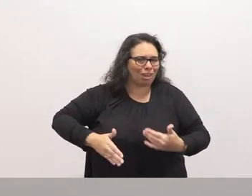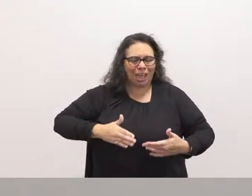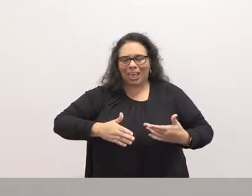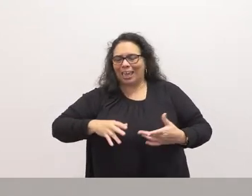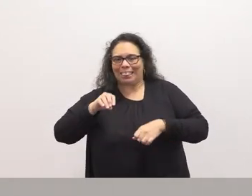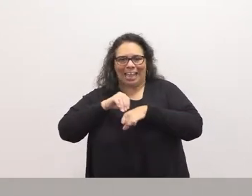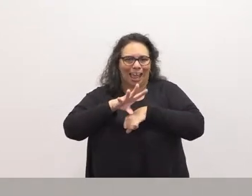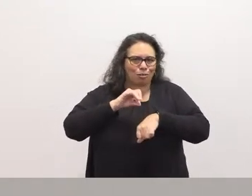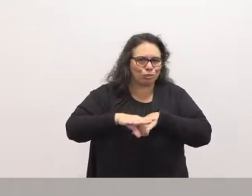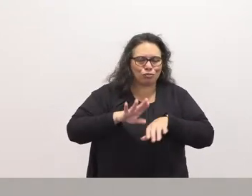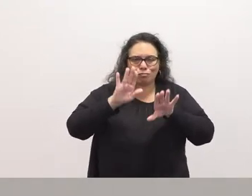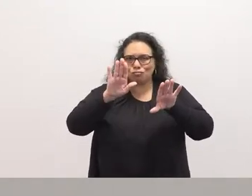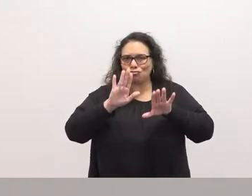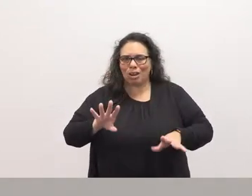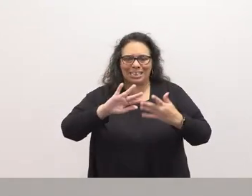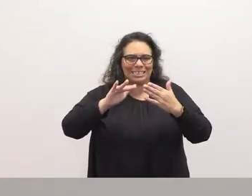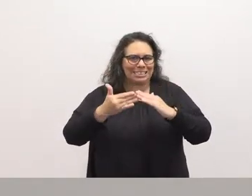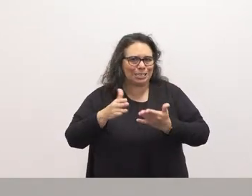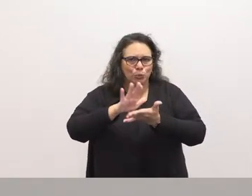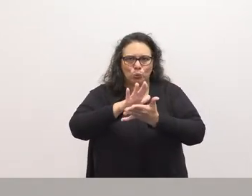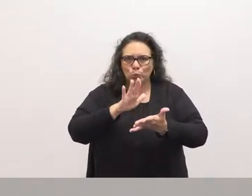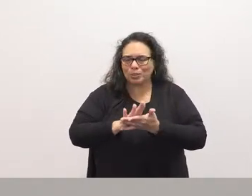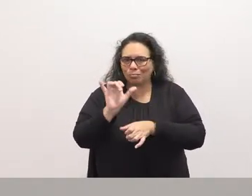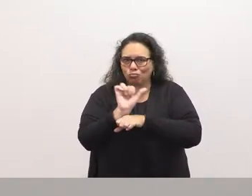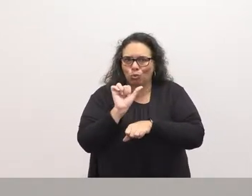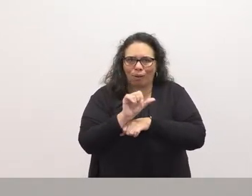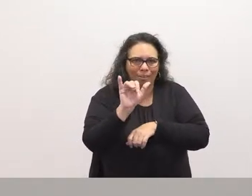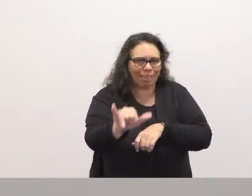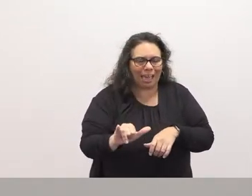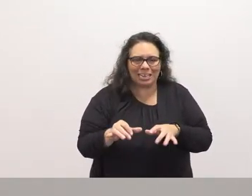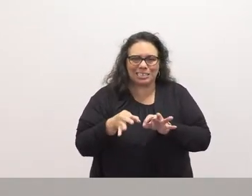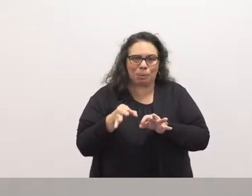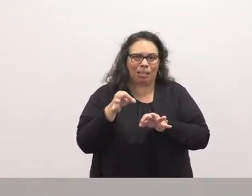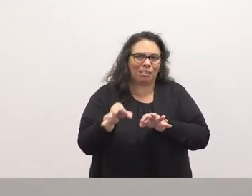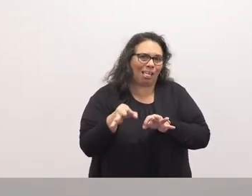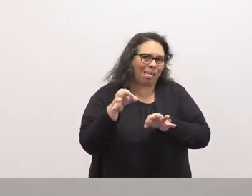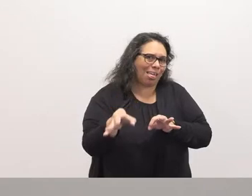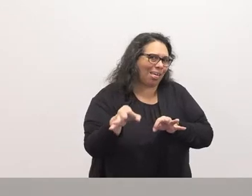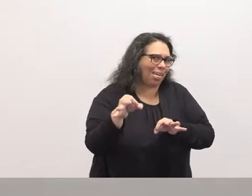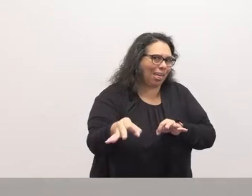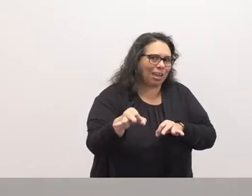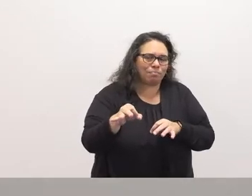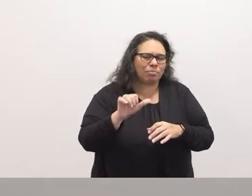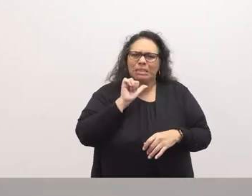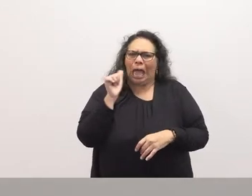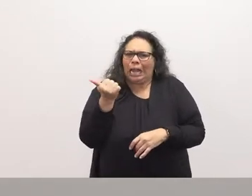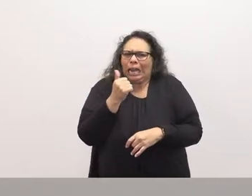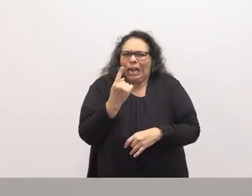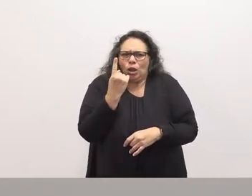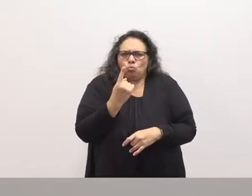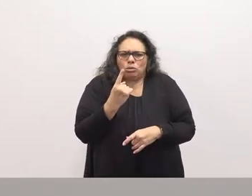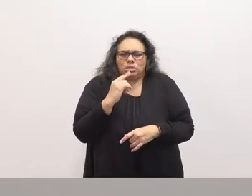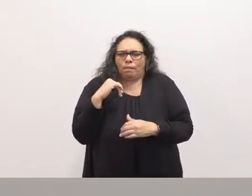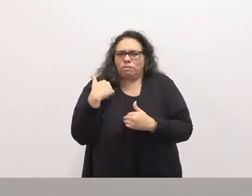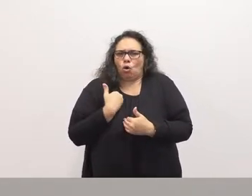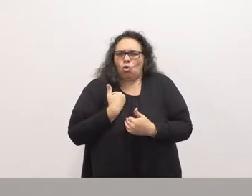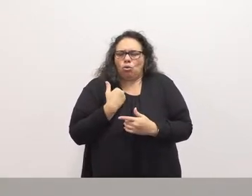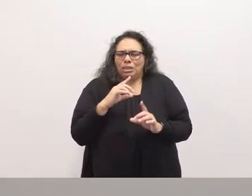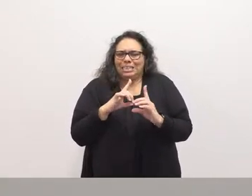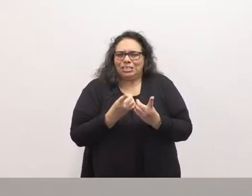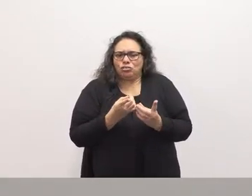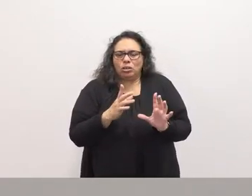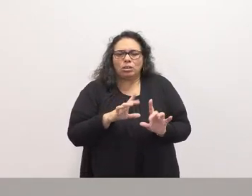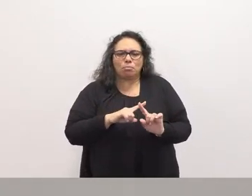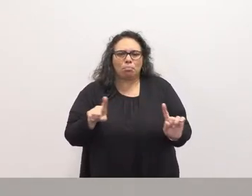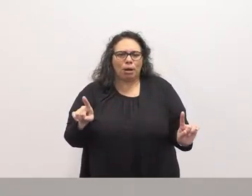Schools and work on this. And that's been delayed a lot too, not through anybody's fault at the district or anyplace else,